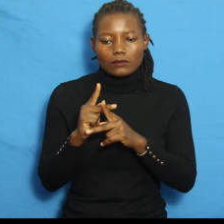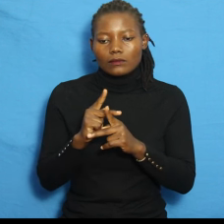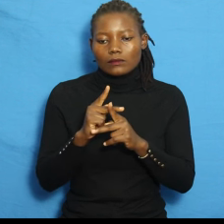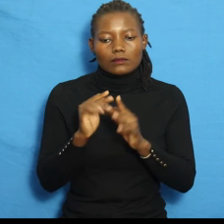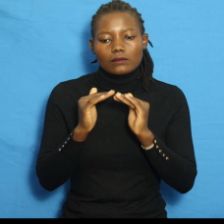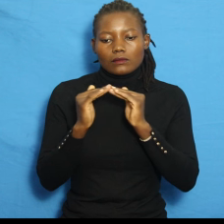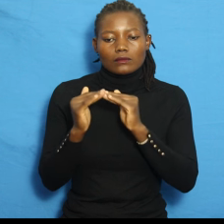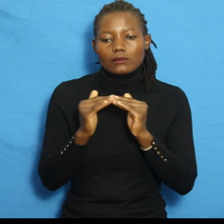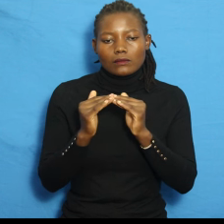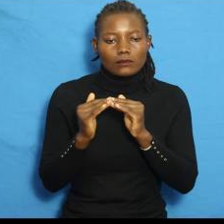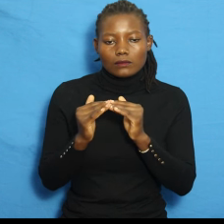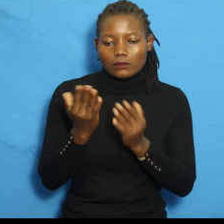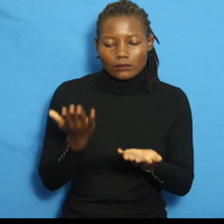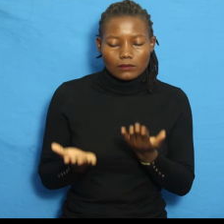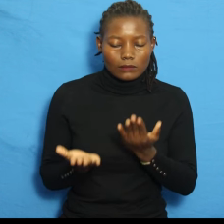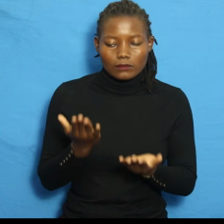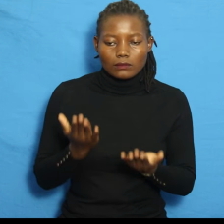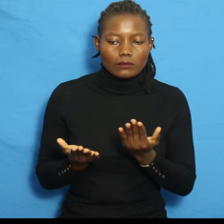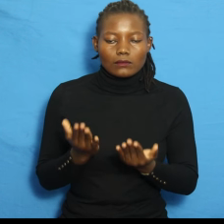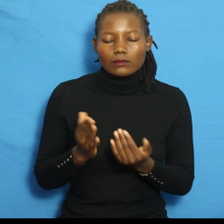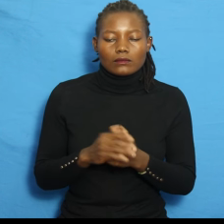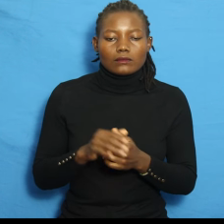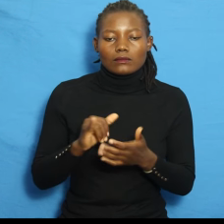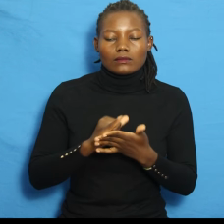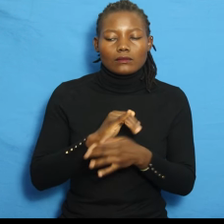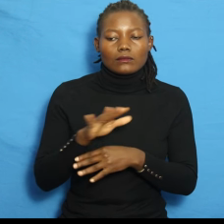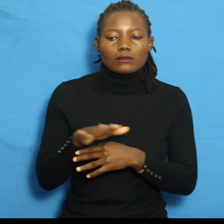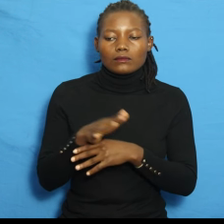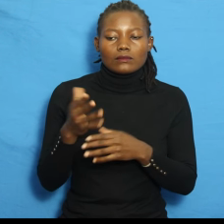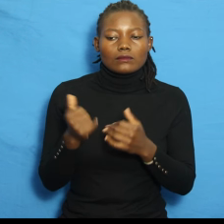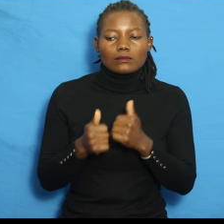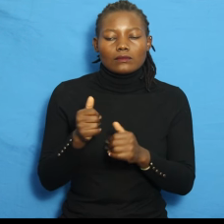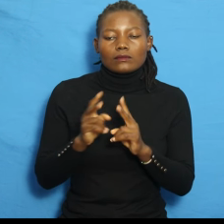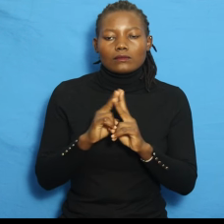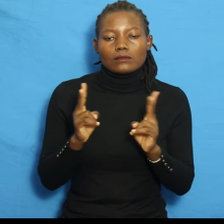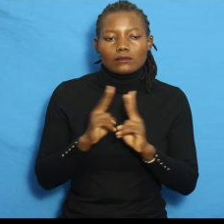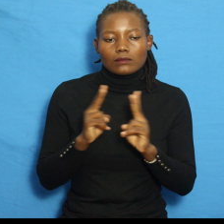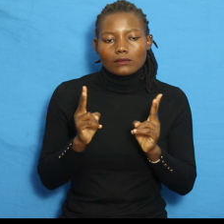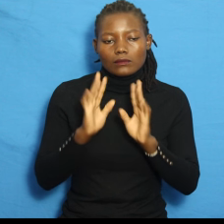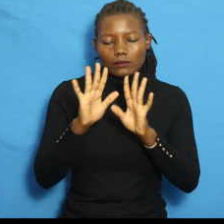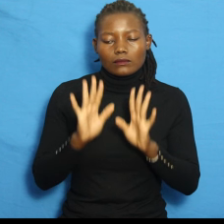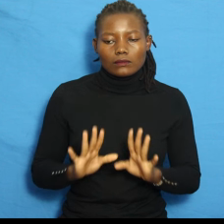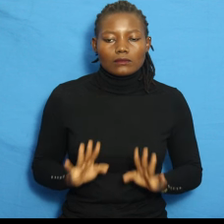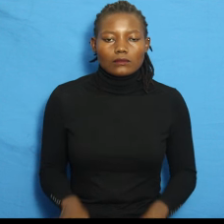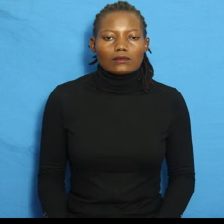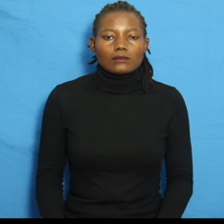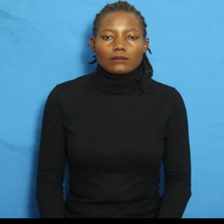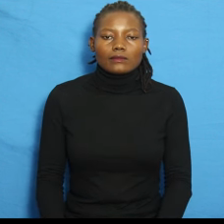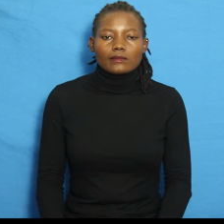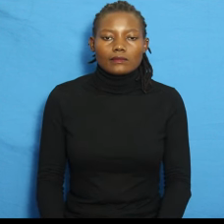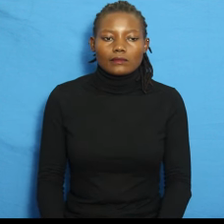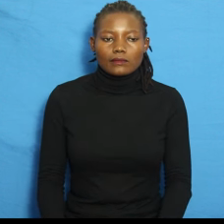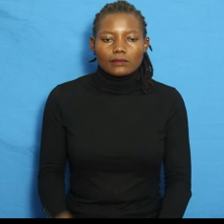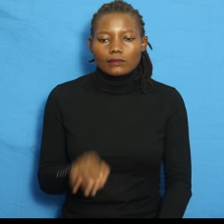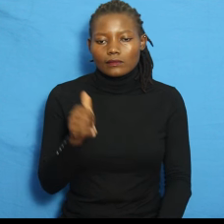So, center of gravity is an area, is a concept in kinetics that is very, very important.